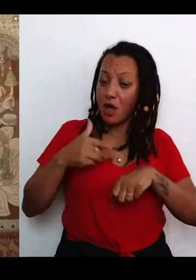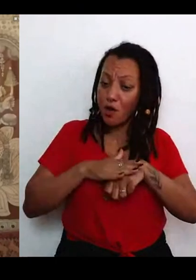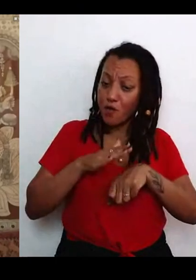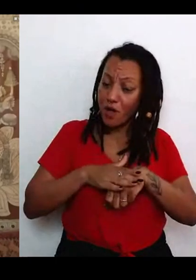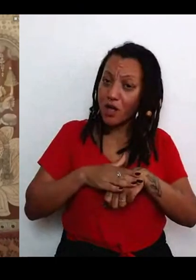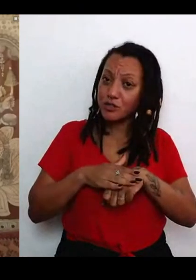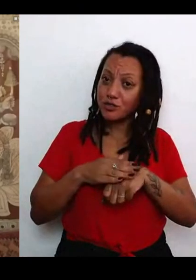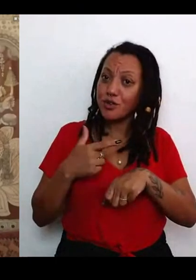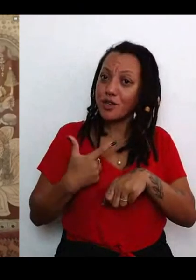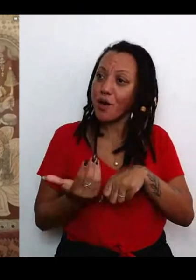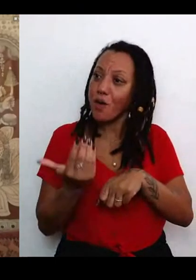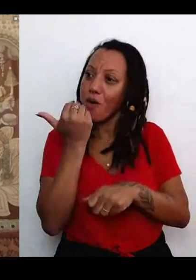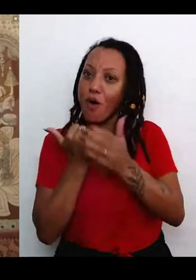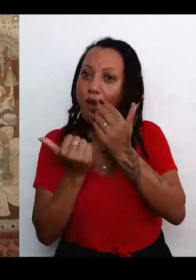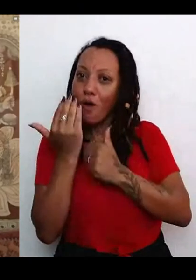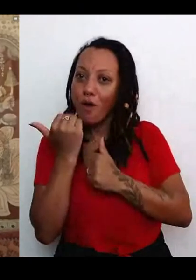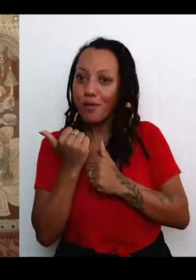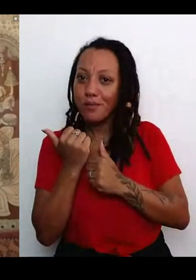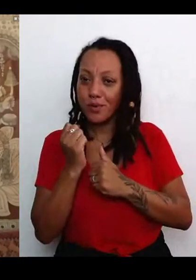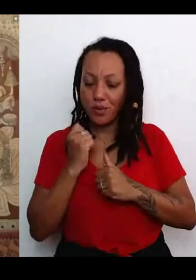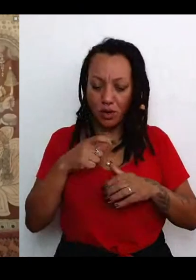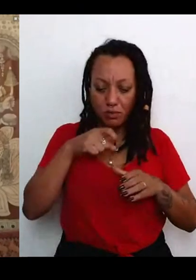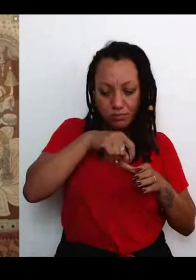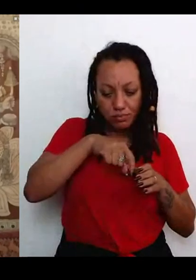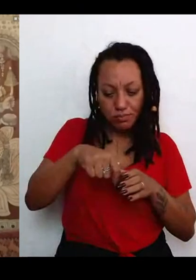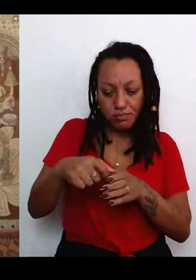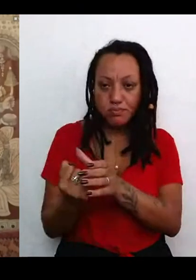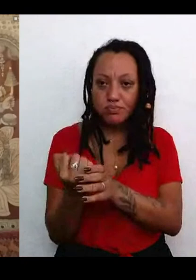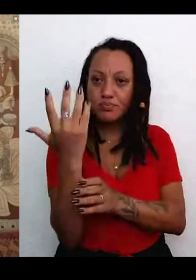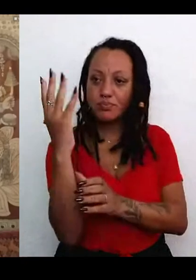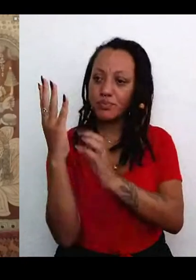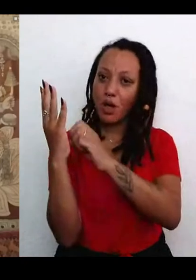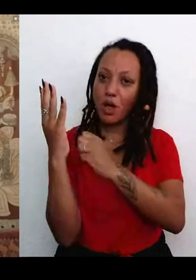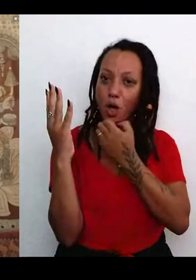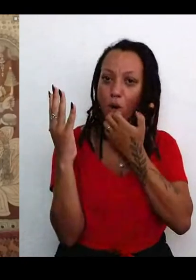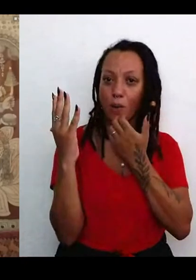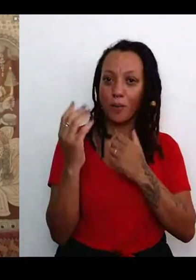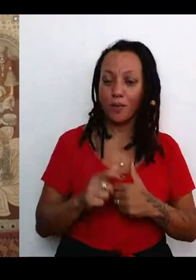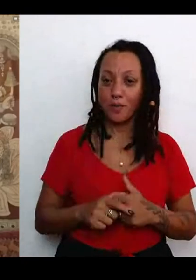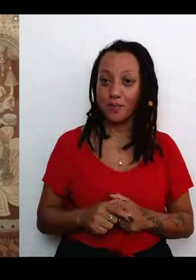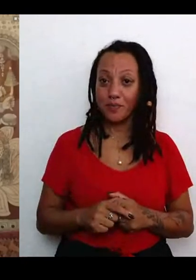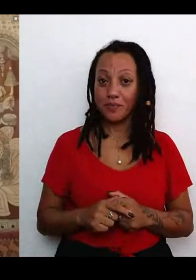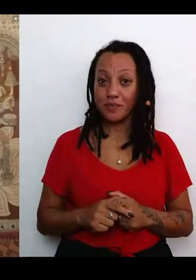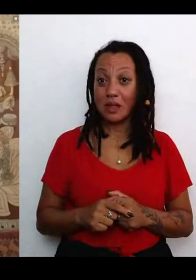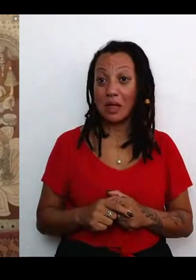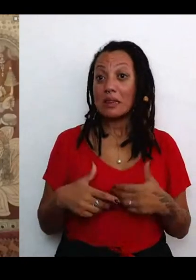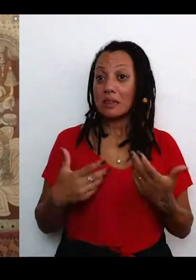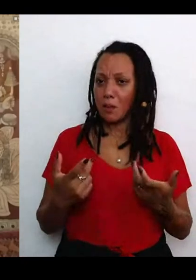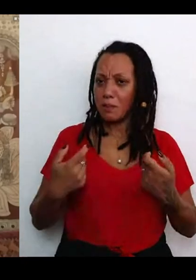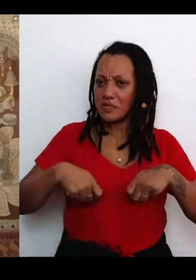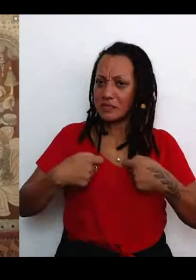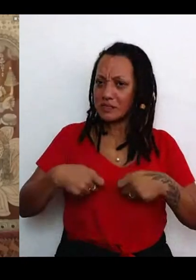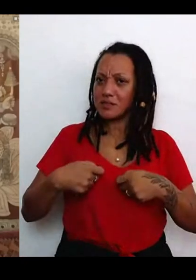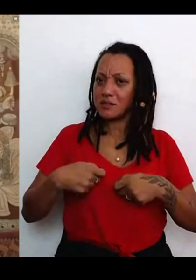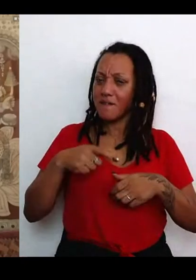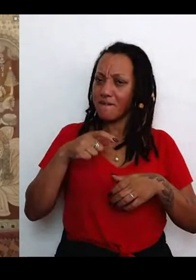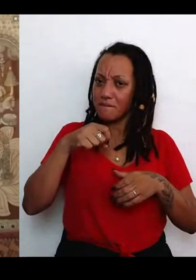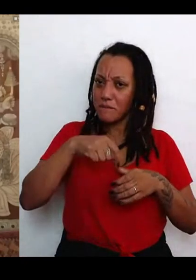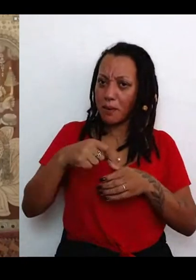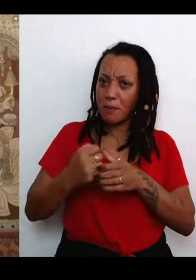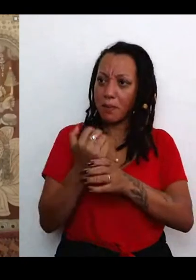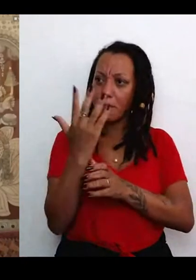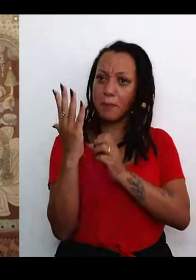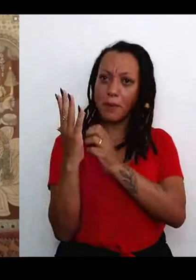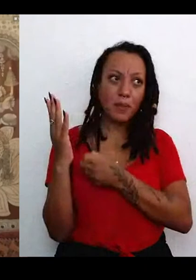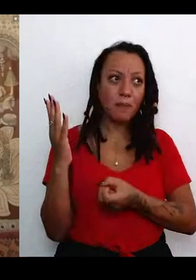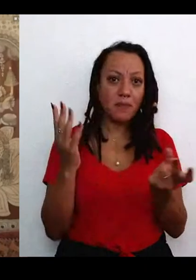produce what you consume you don't produce you produce zero so you must sell what you produce and import what you need and That's How Country after